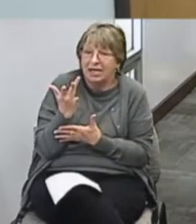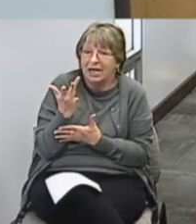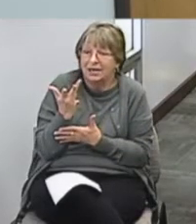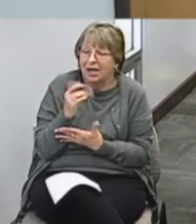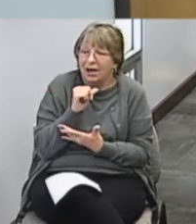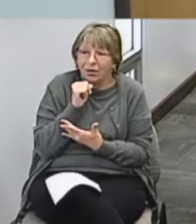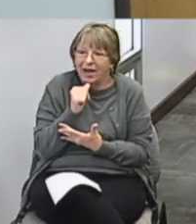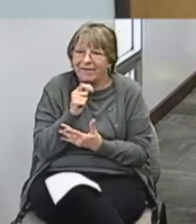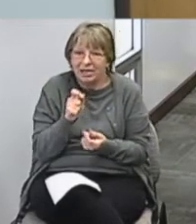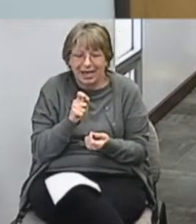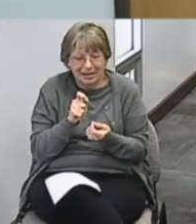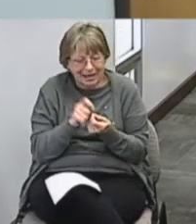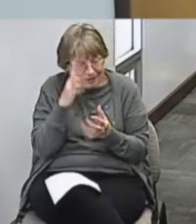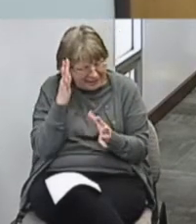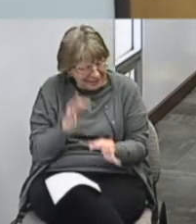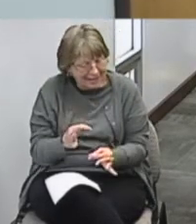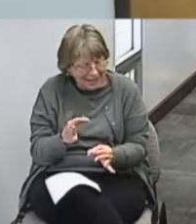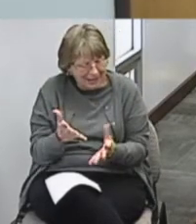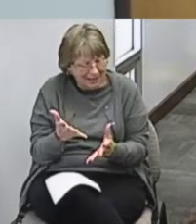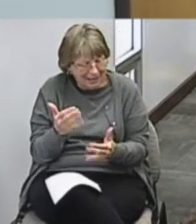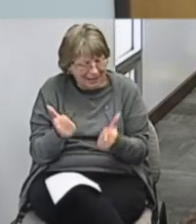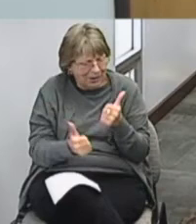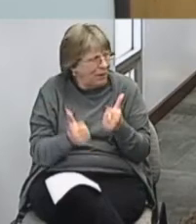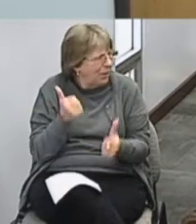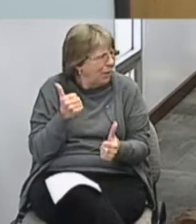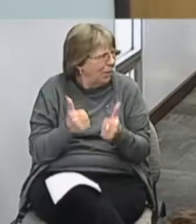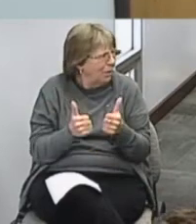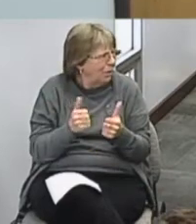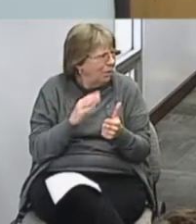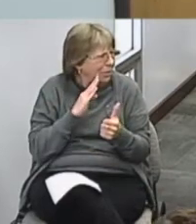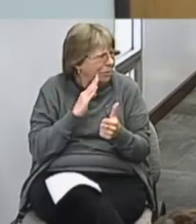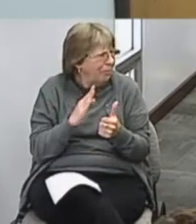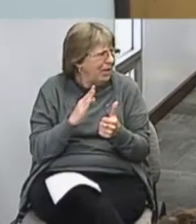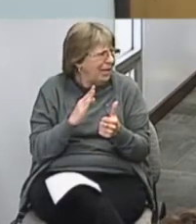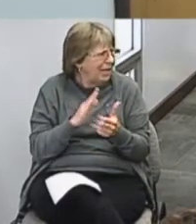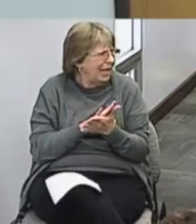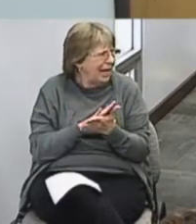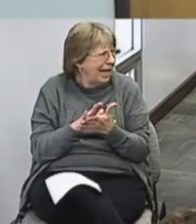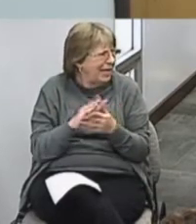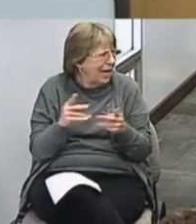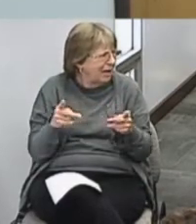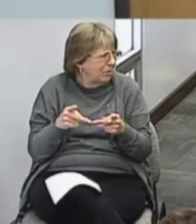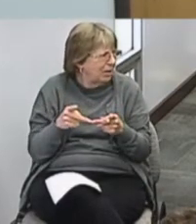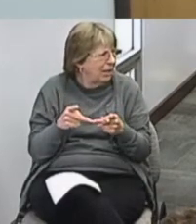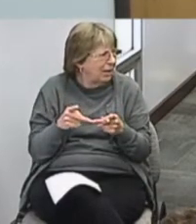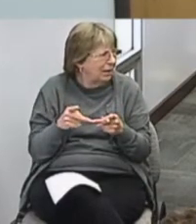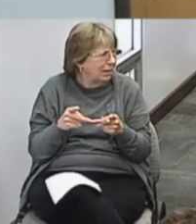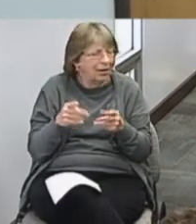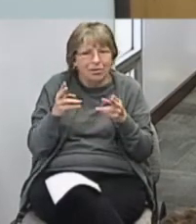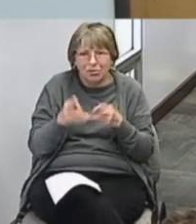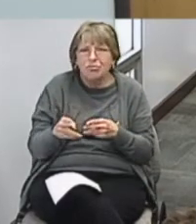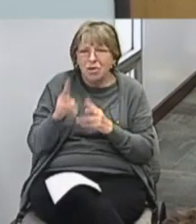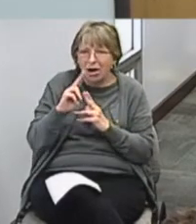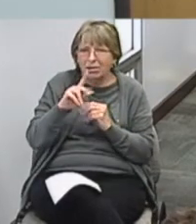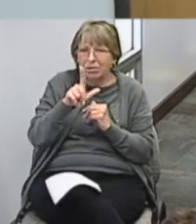haven't exactly decided yet which would be a nice place to recognize and honor Chester Lewis.